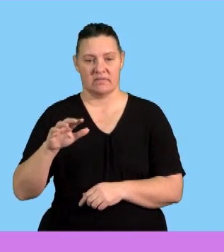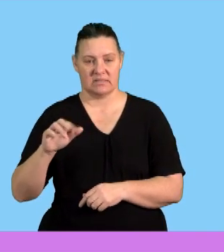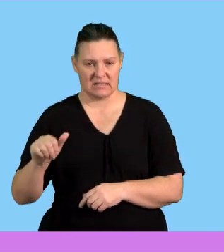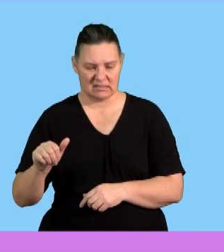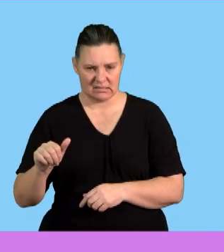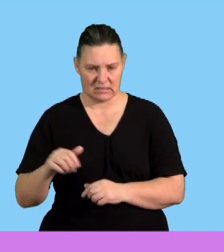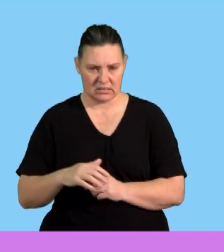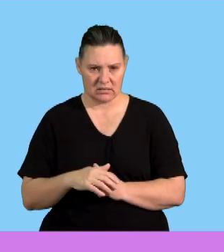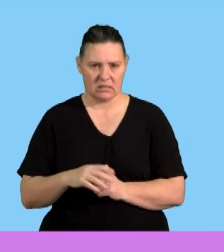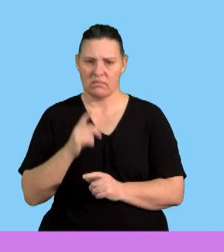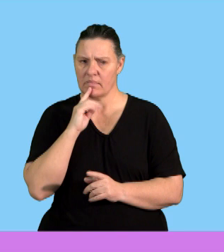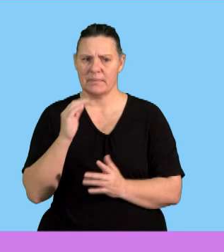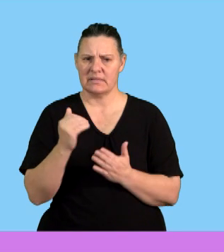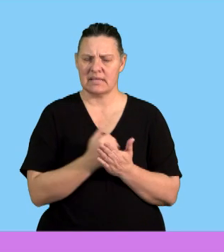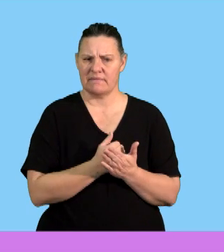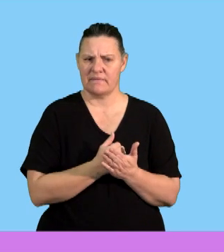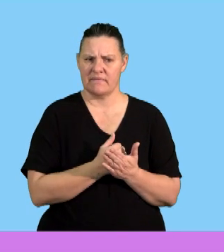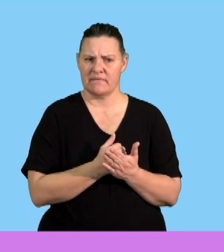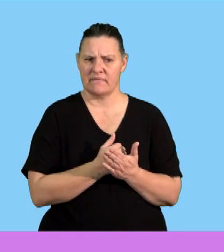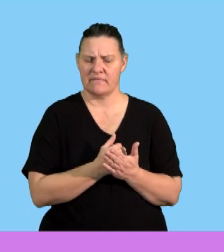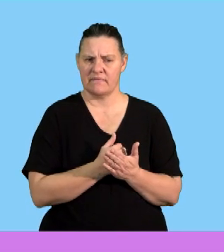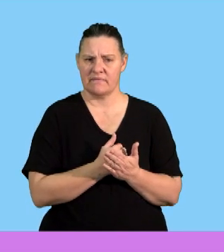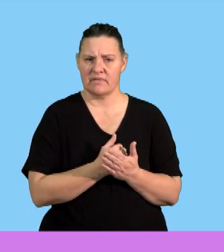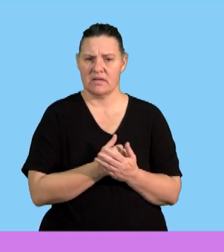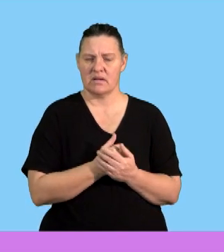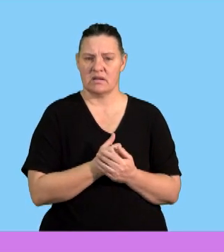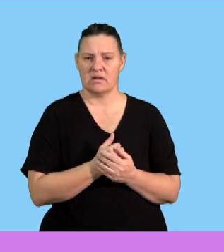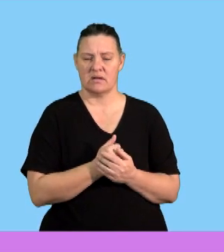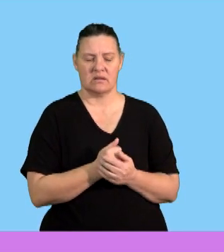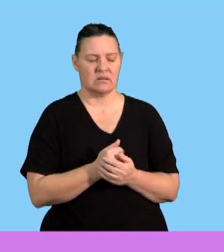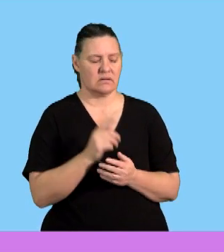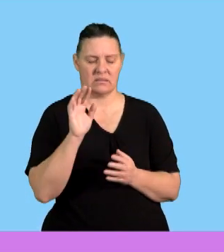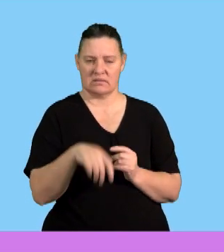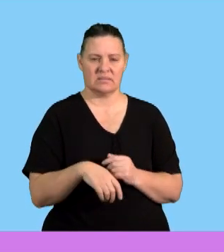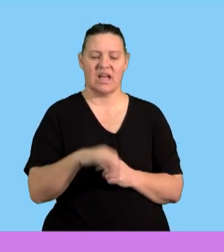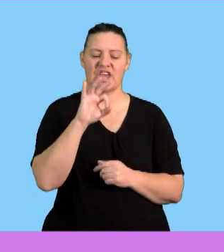16,056, and then they would have saved up